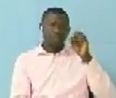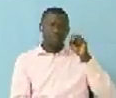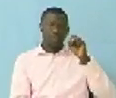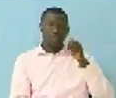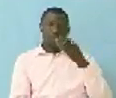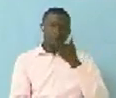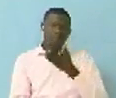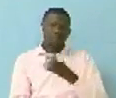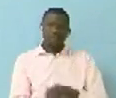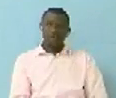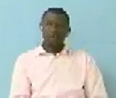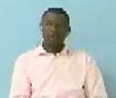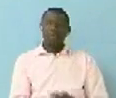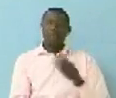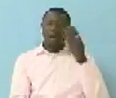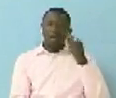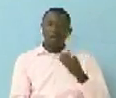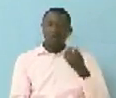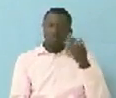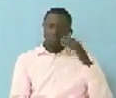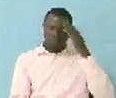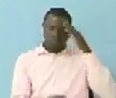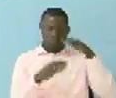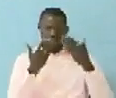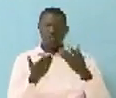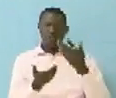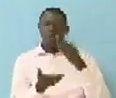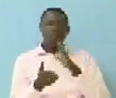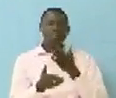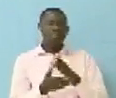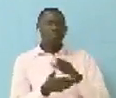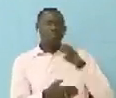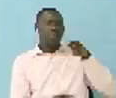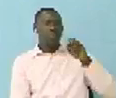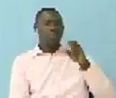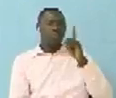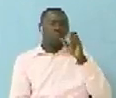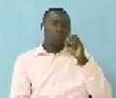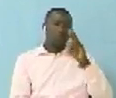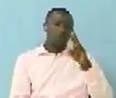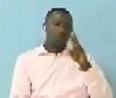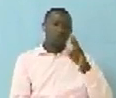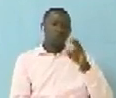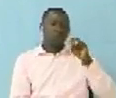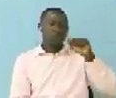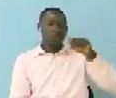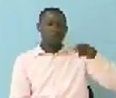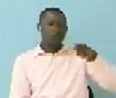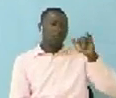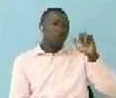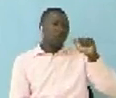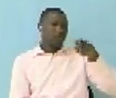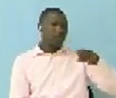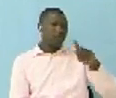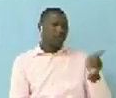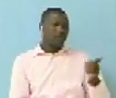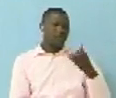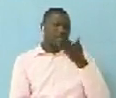my question? How could you not know whether Modou Sanyang was there or not? How could you not know that?